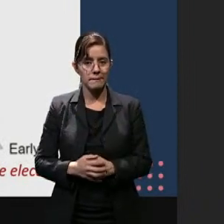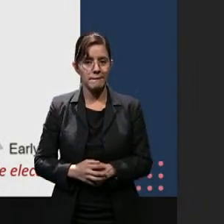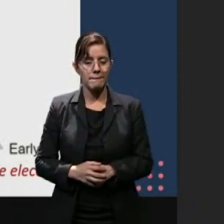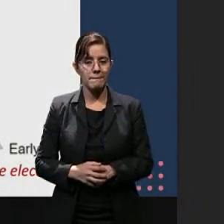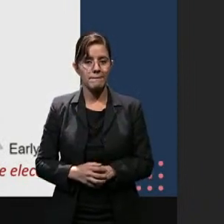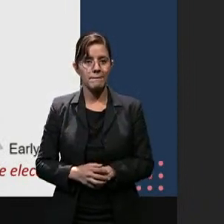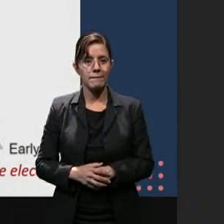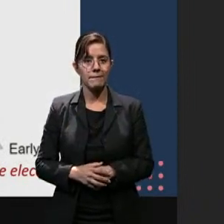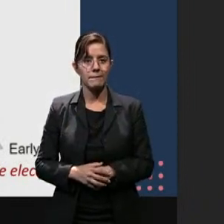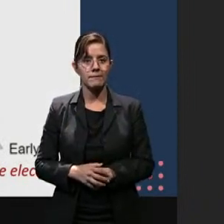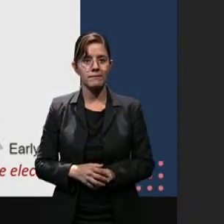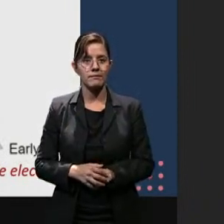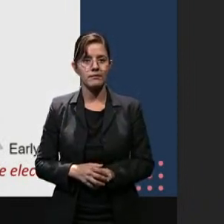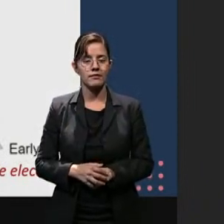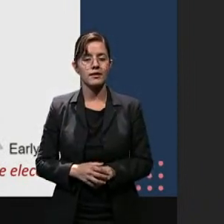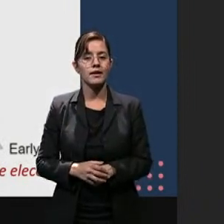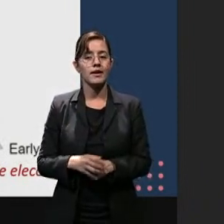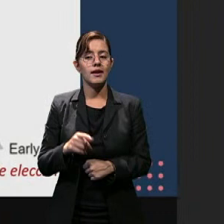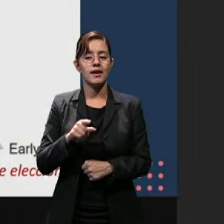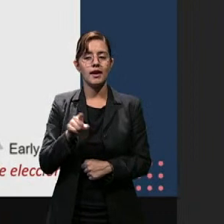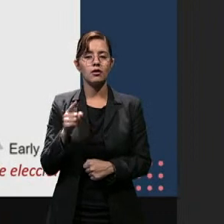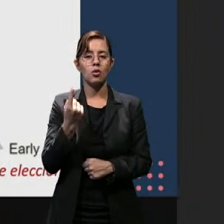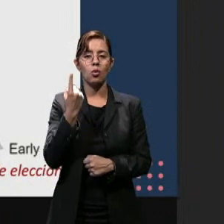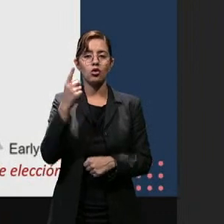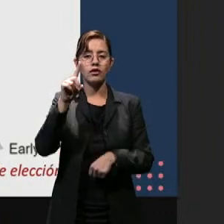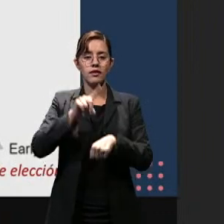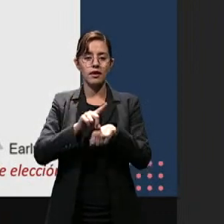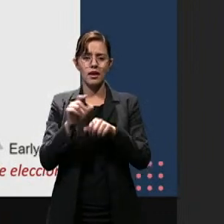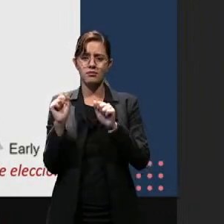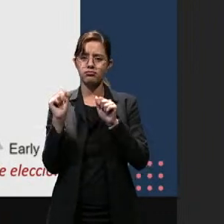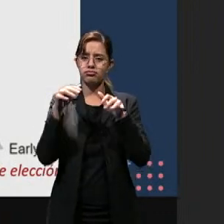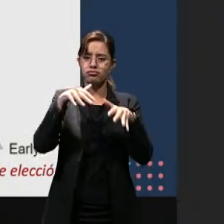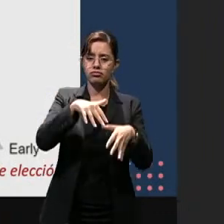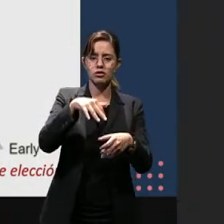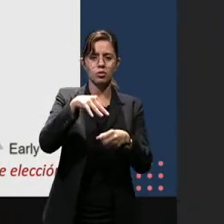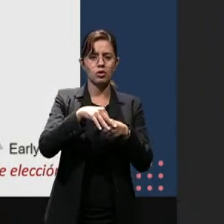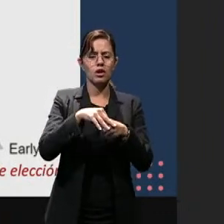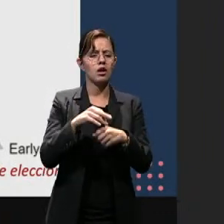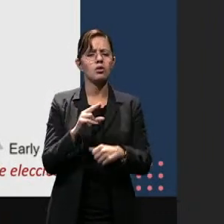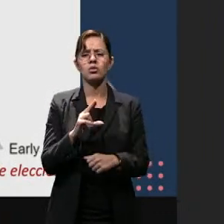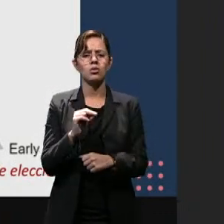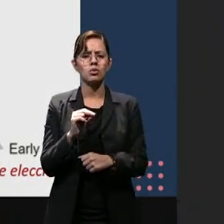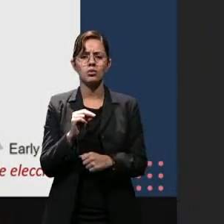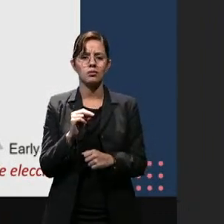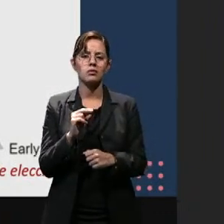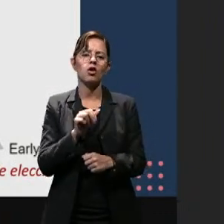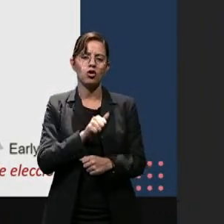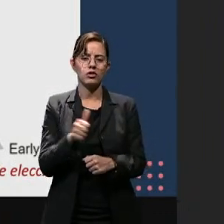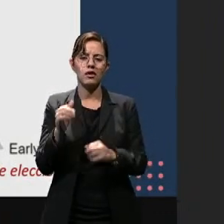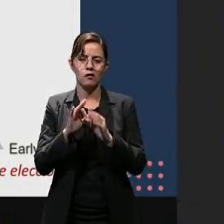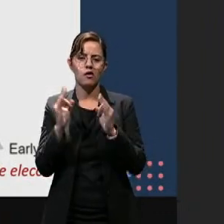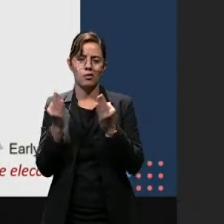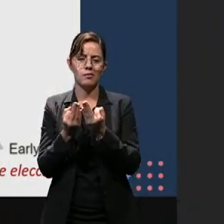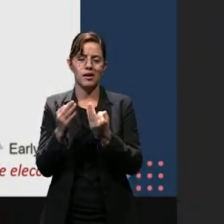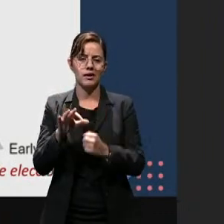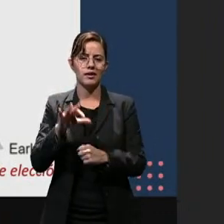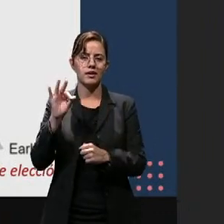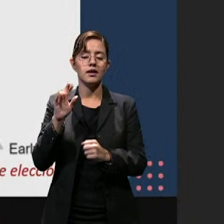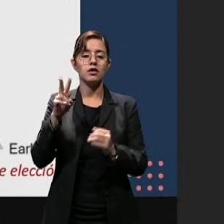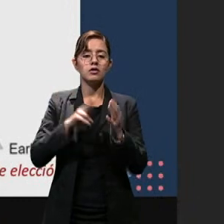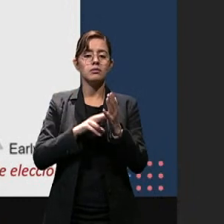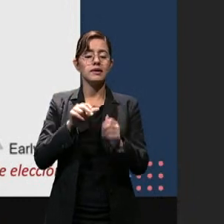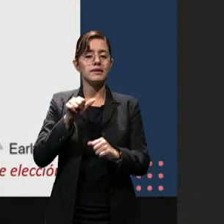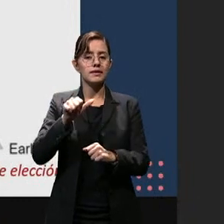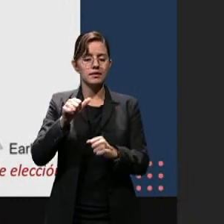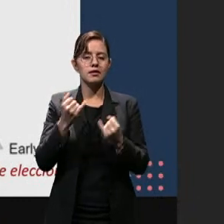2016 was no exception. As voters moved away from voting in person on election day, the fraud narrative has started